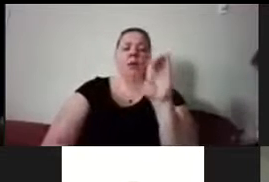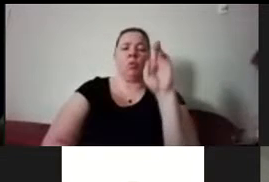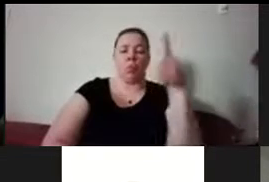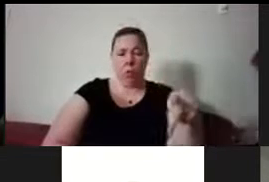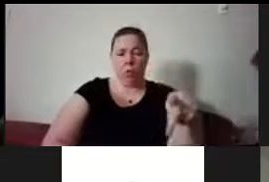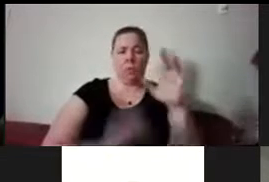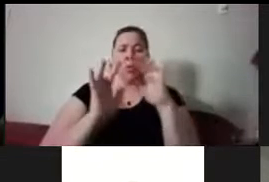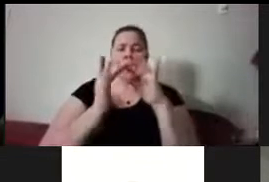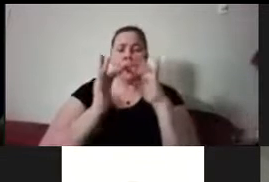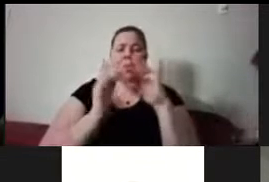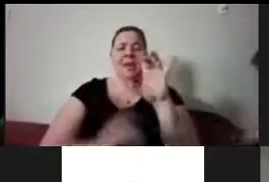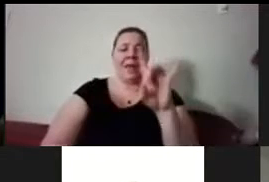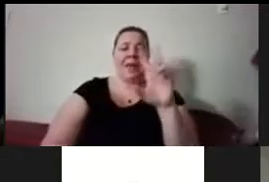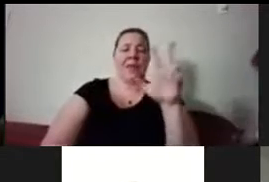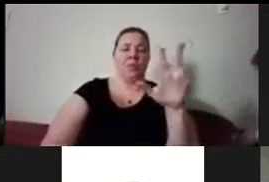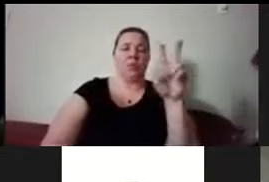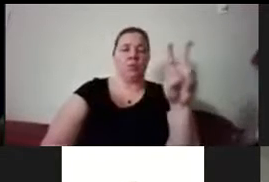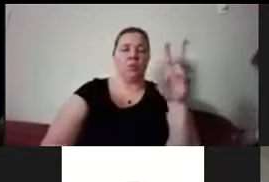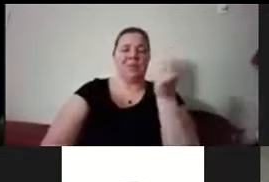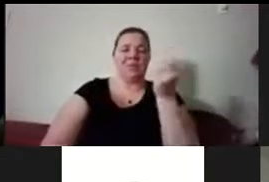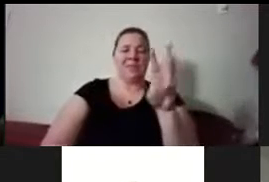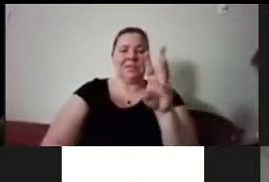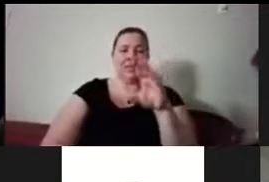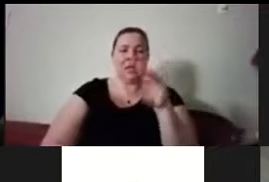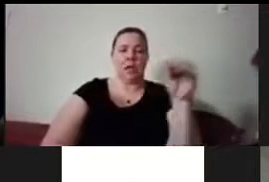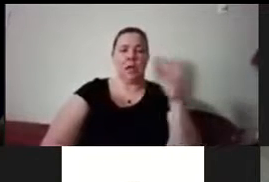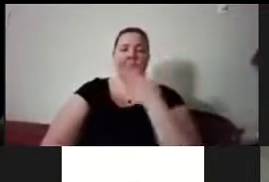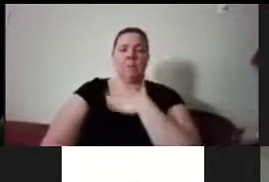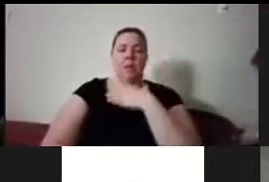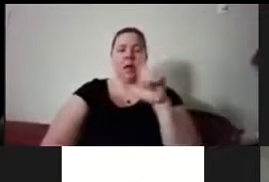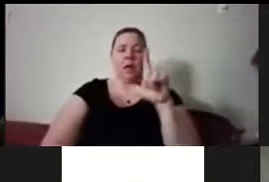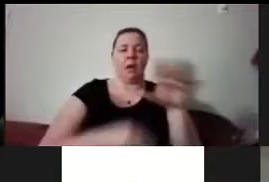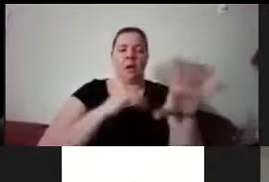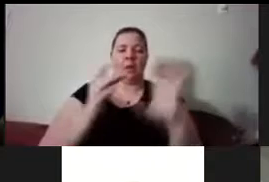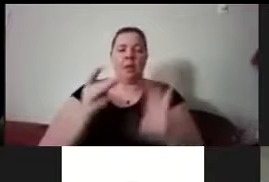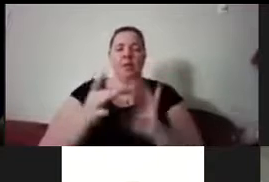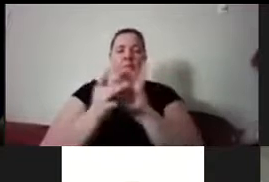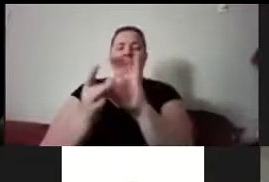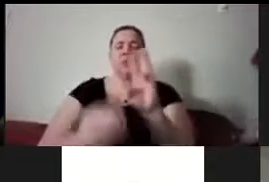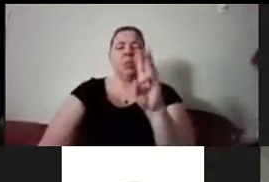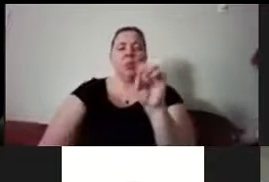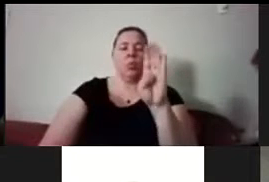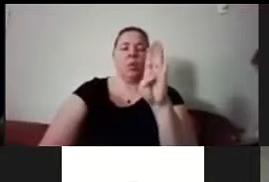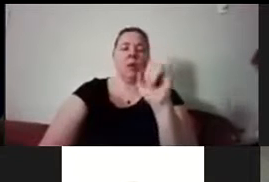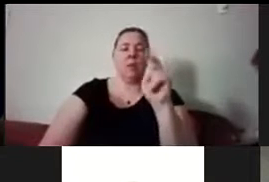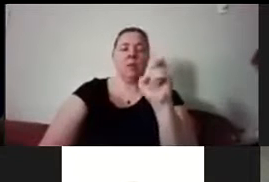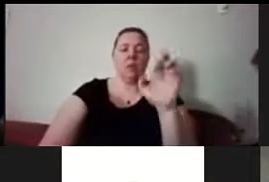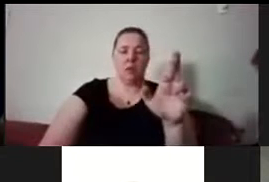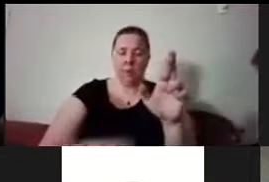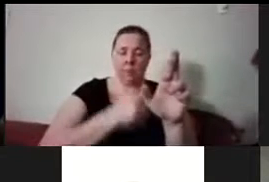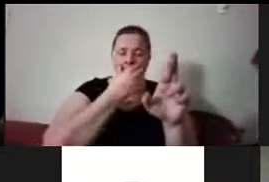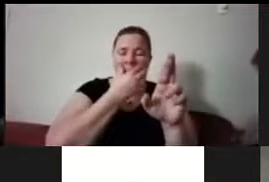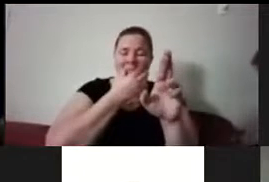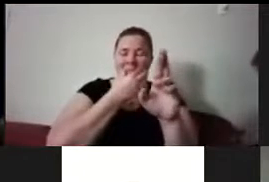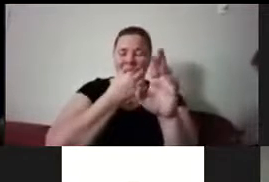8 through to 16 under my links, webinar links. So just get in touch, join the